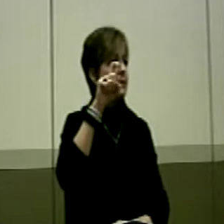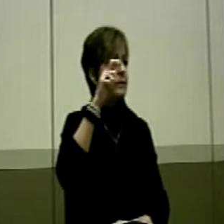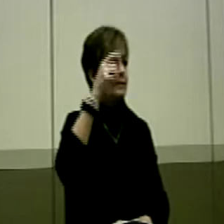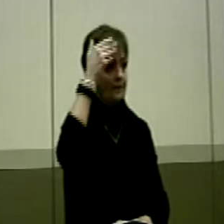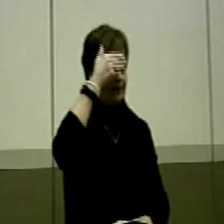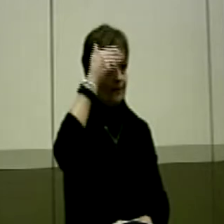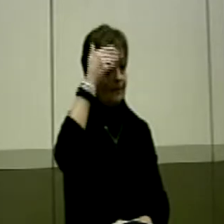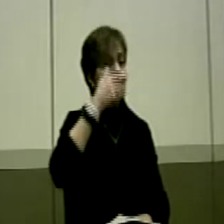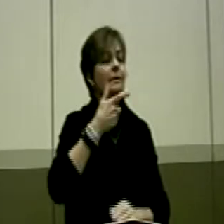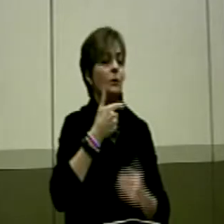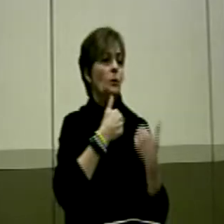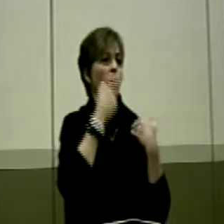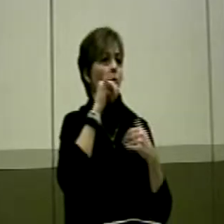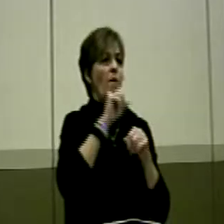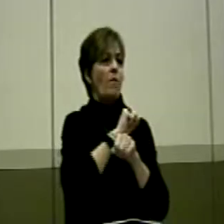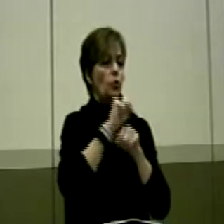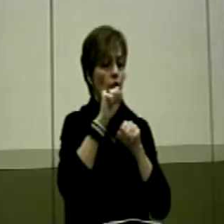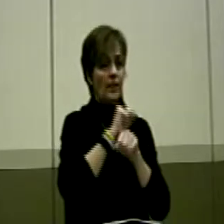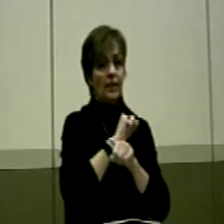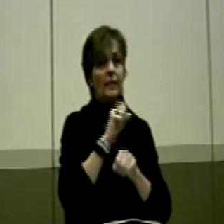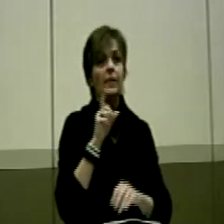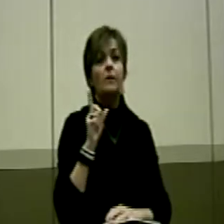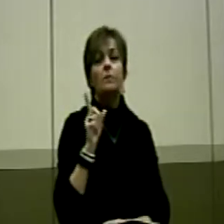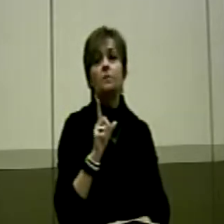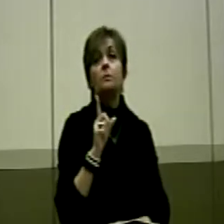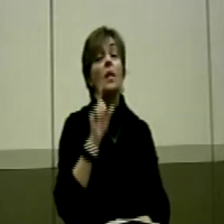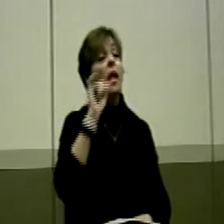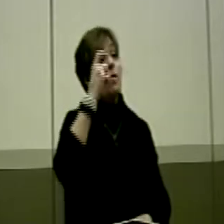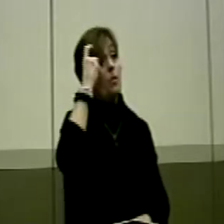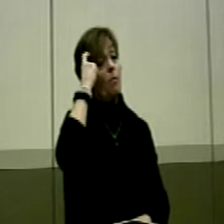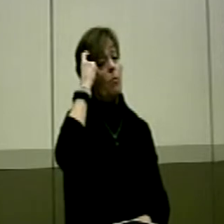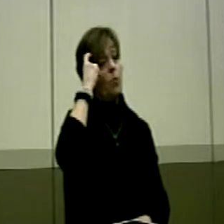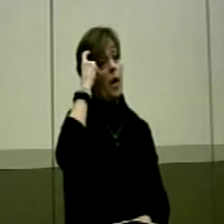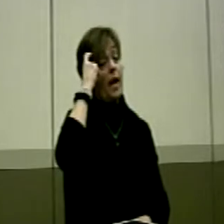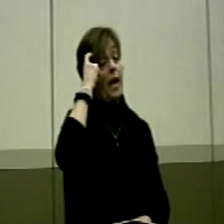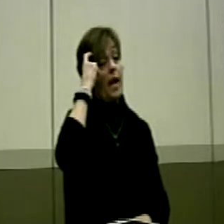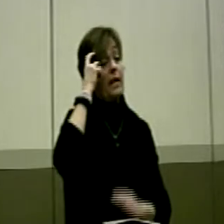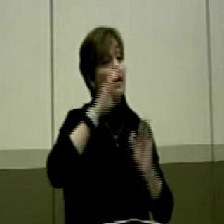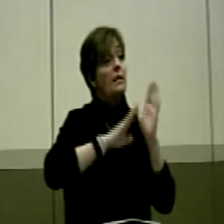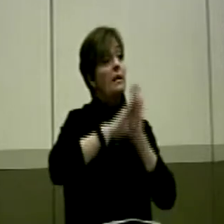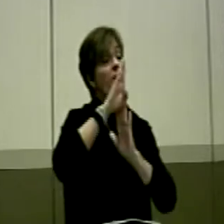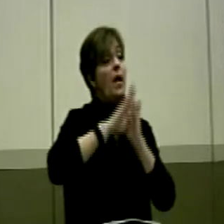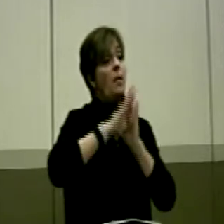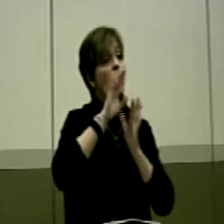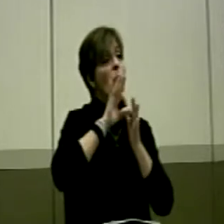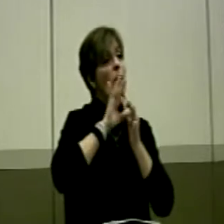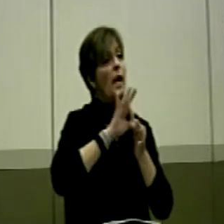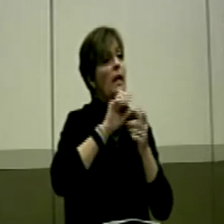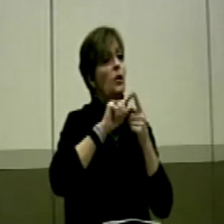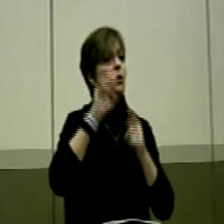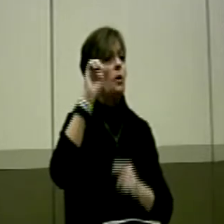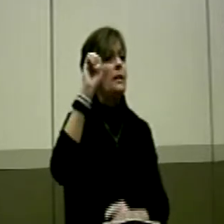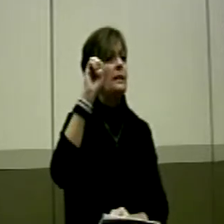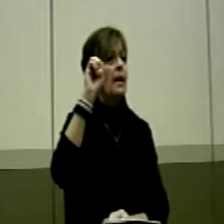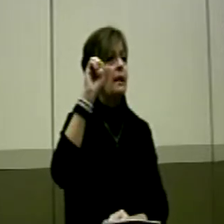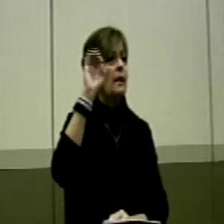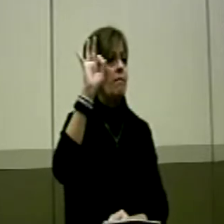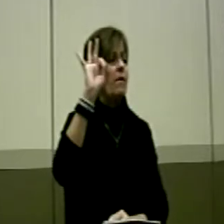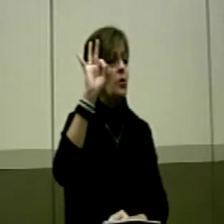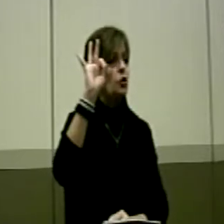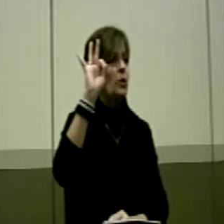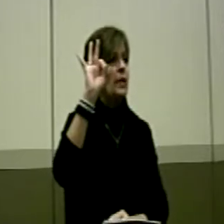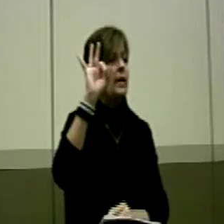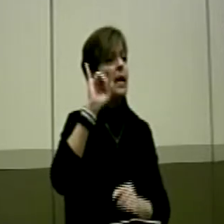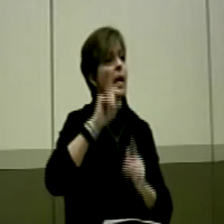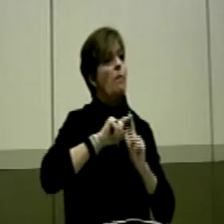So the brain development related to executive functioning, it's going to happen, it begins before birth, but continues into